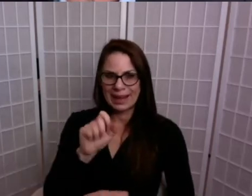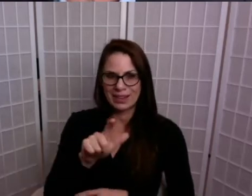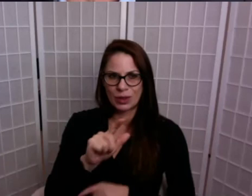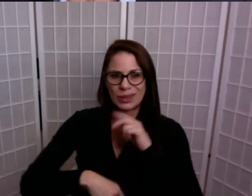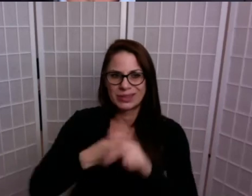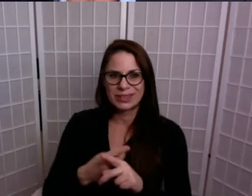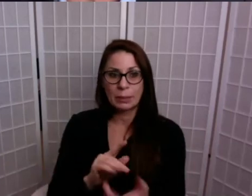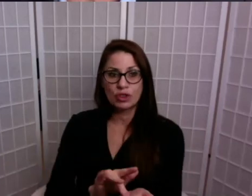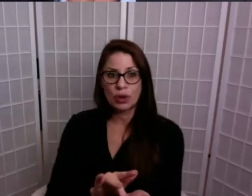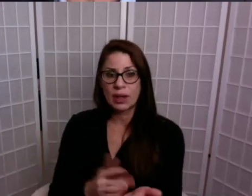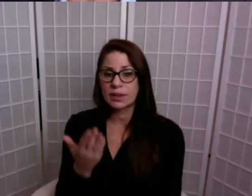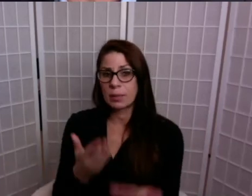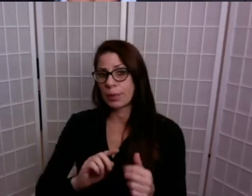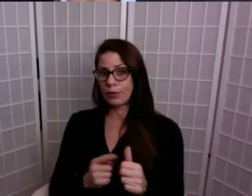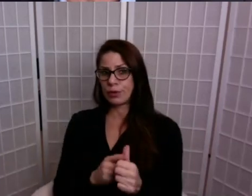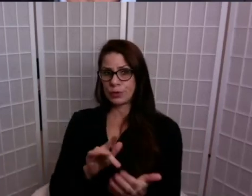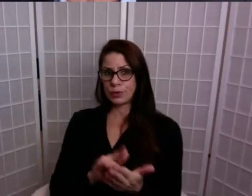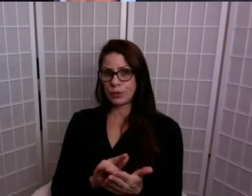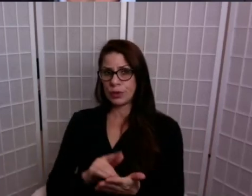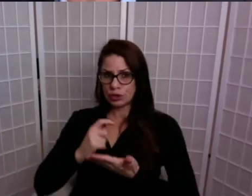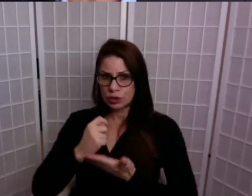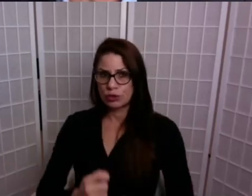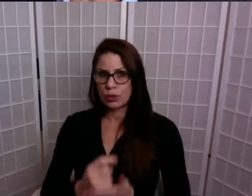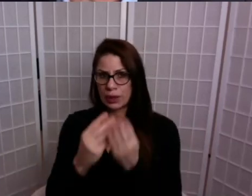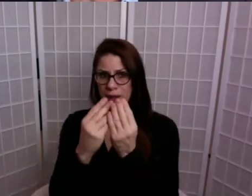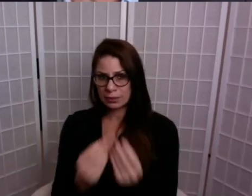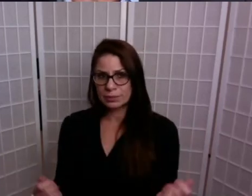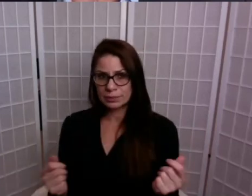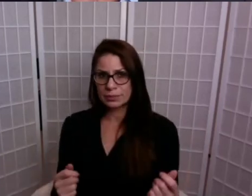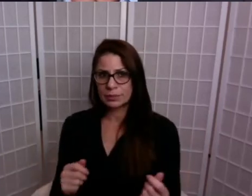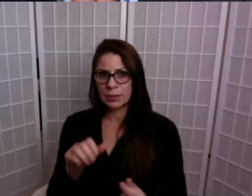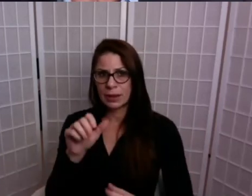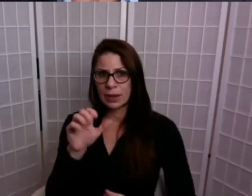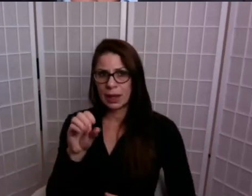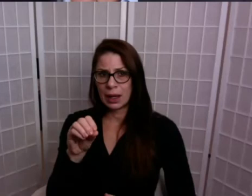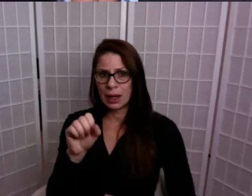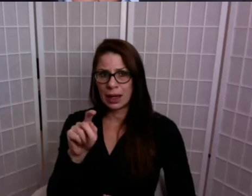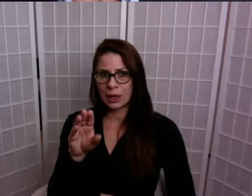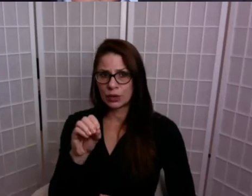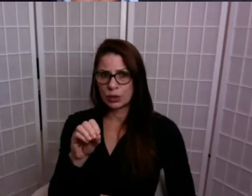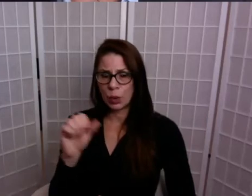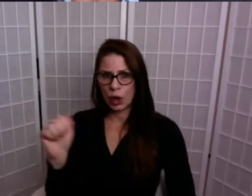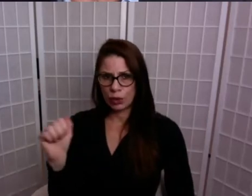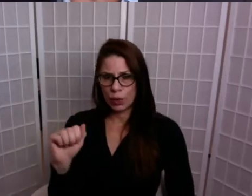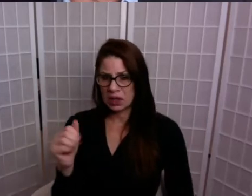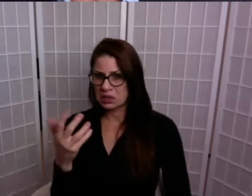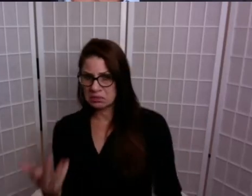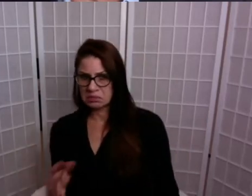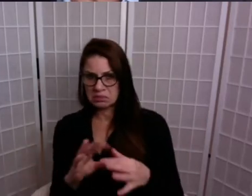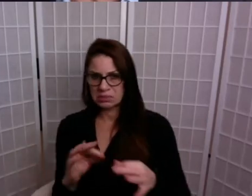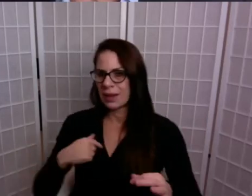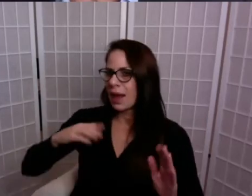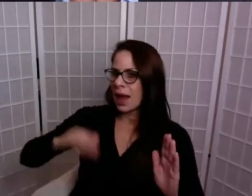first drug to treat osteoarthritis. Comments. I have not seen that in our